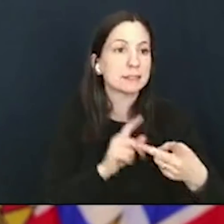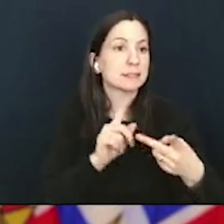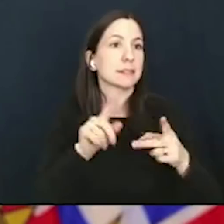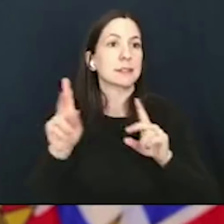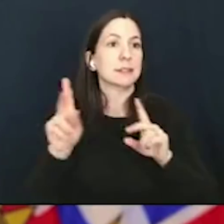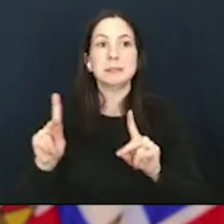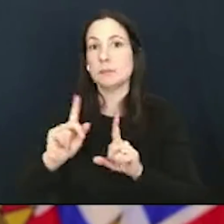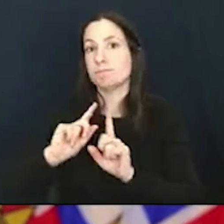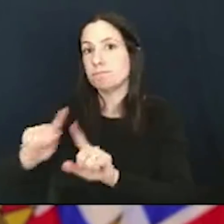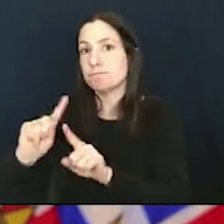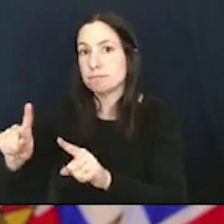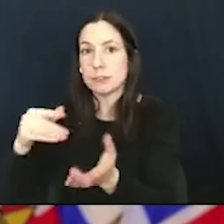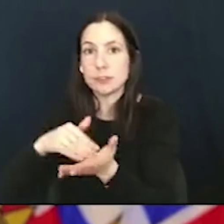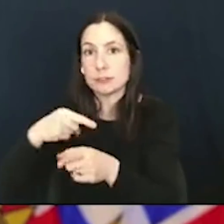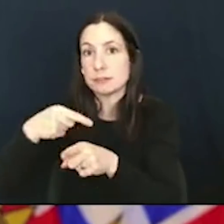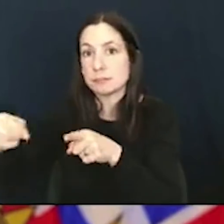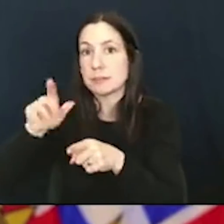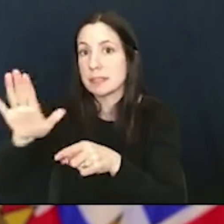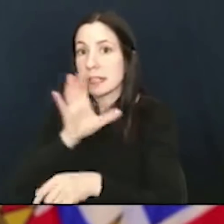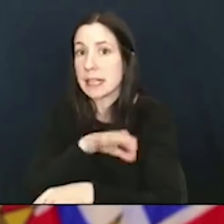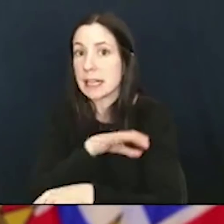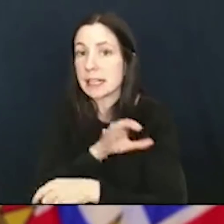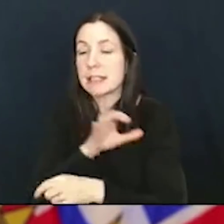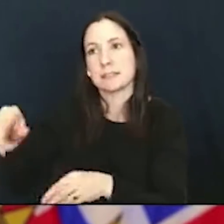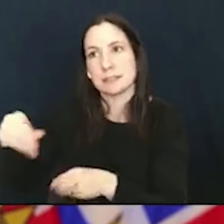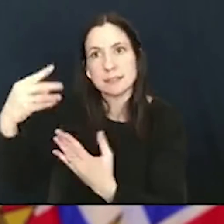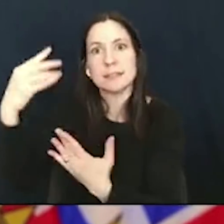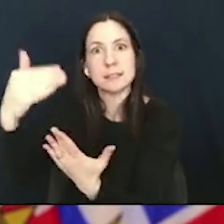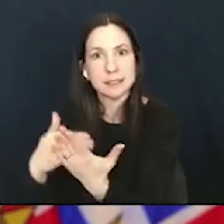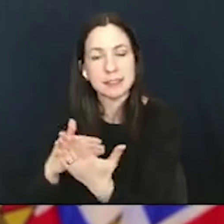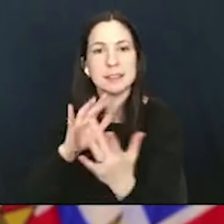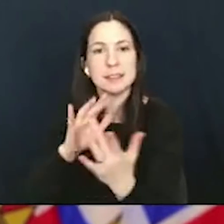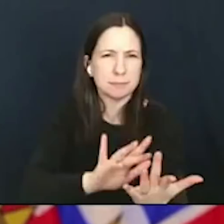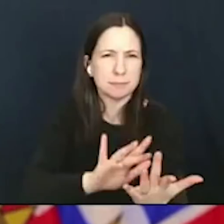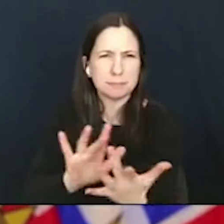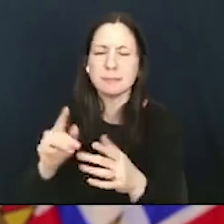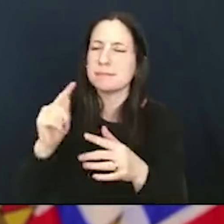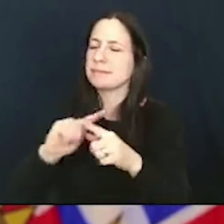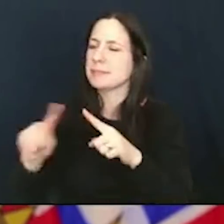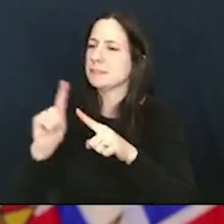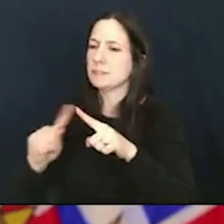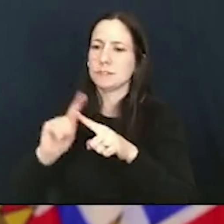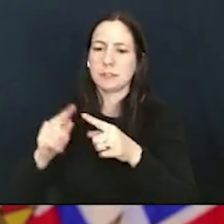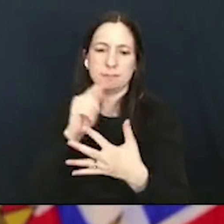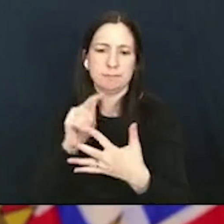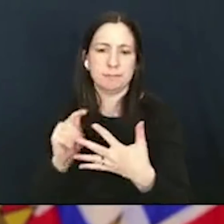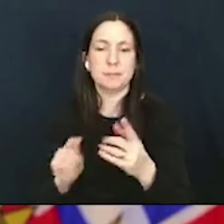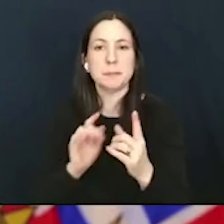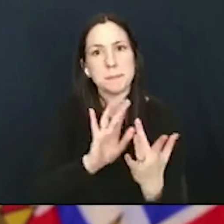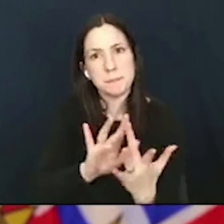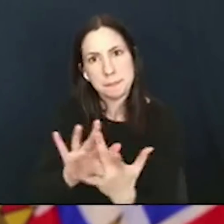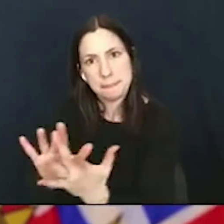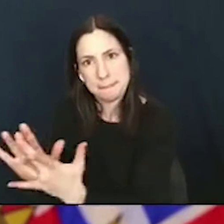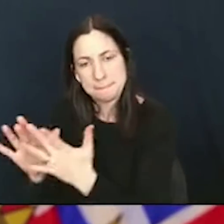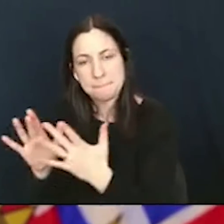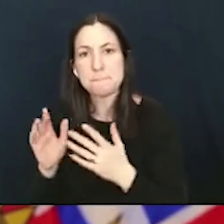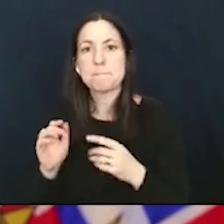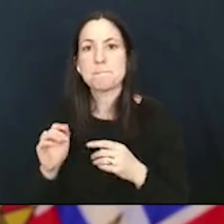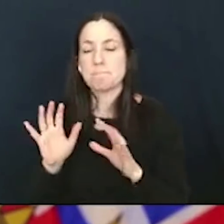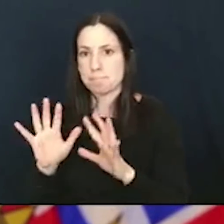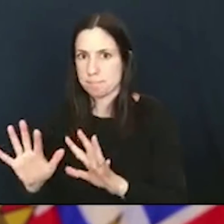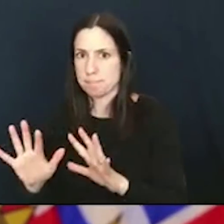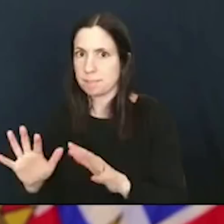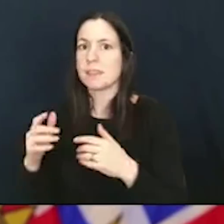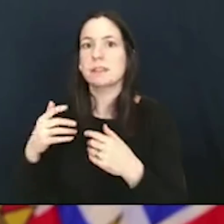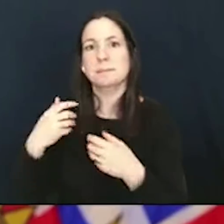vaccine increasingly available, we are now turning our focus to people over age 80 in our communities